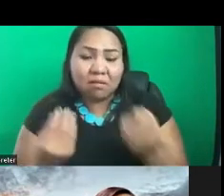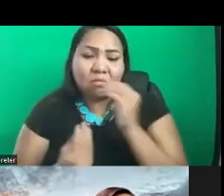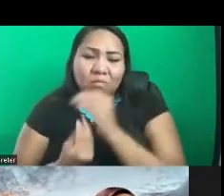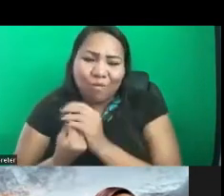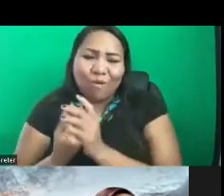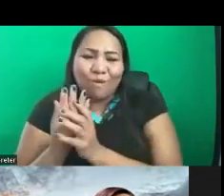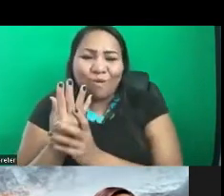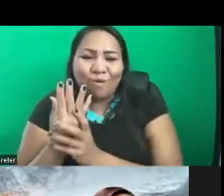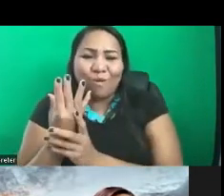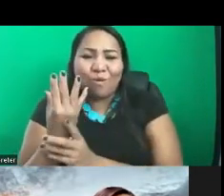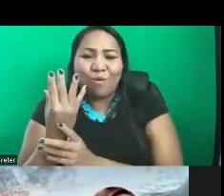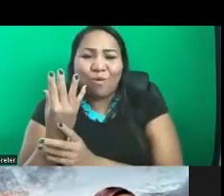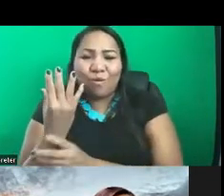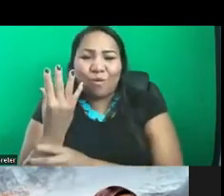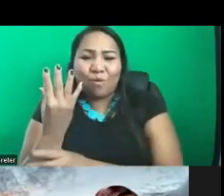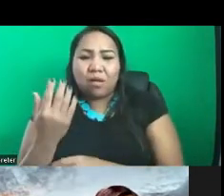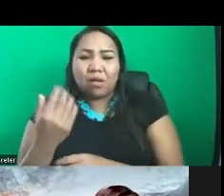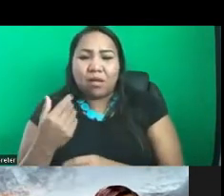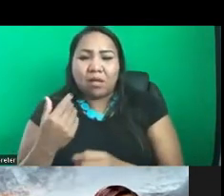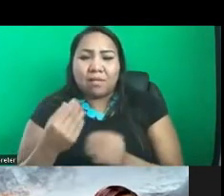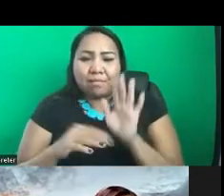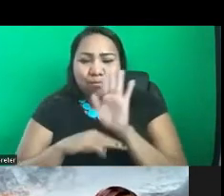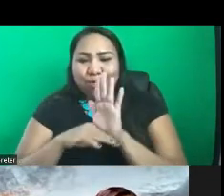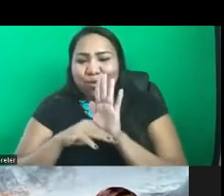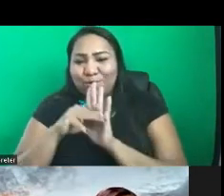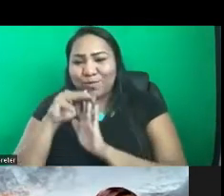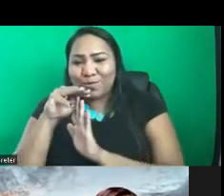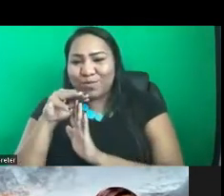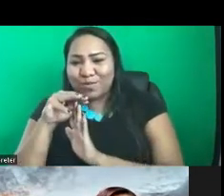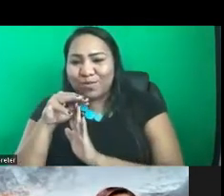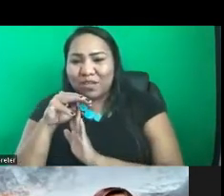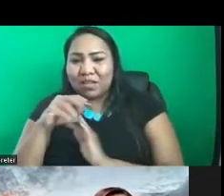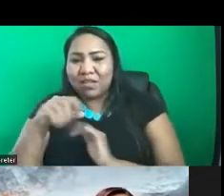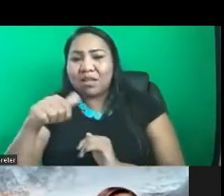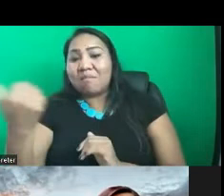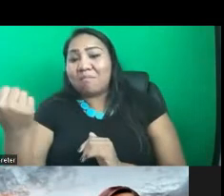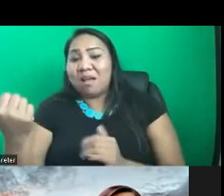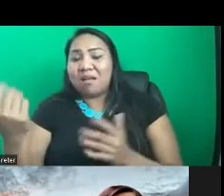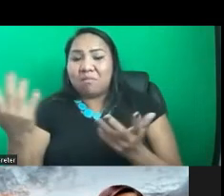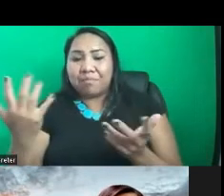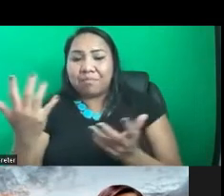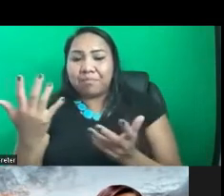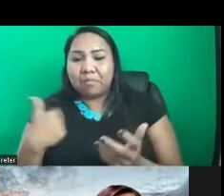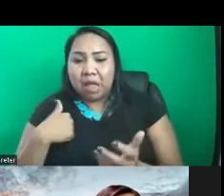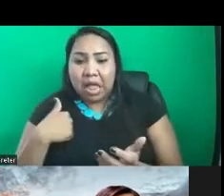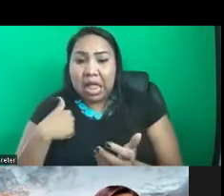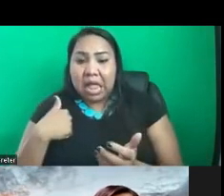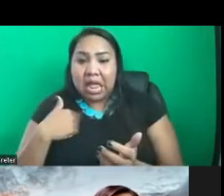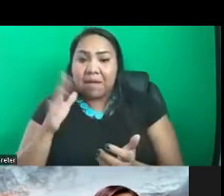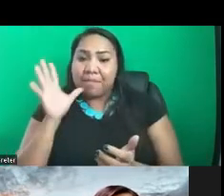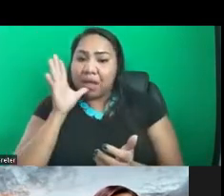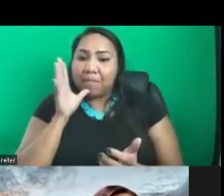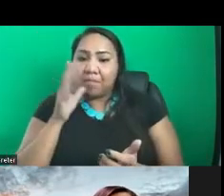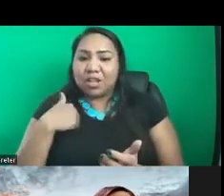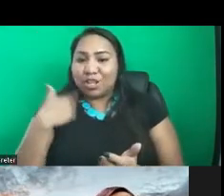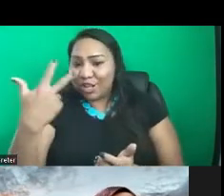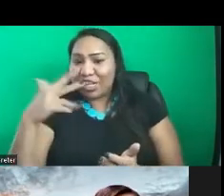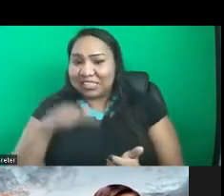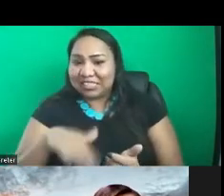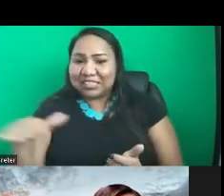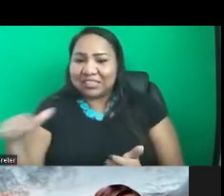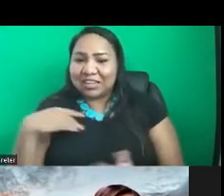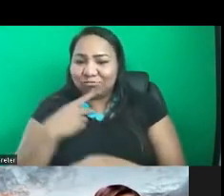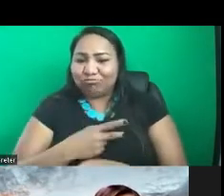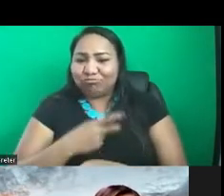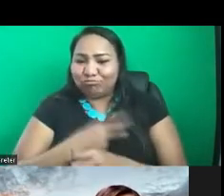this growth in their maturity. The other part of it is, I'm a mom. I have 3 children that I raised here on the isolated